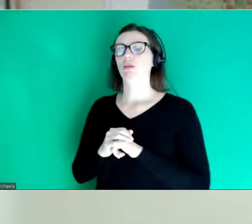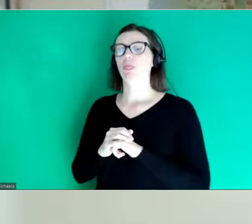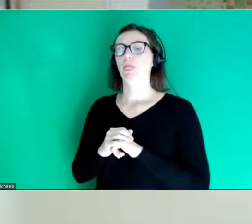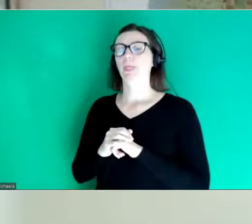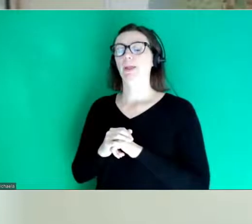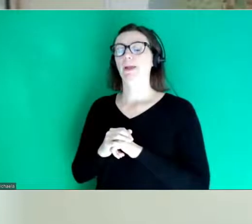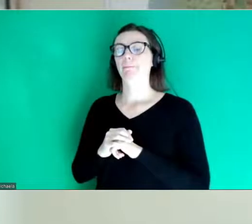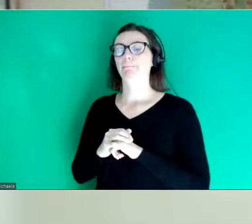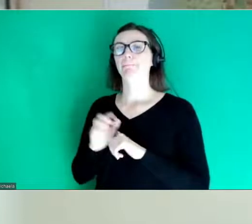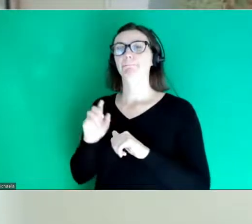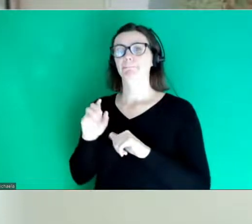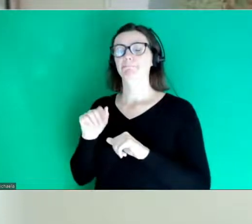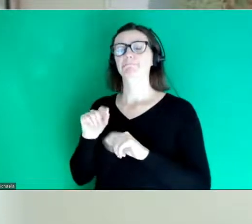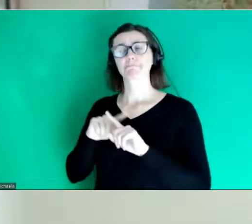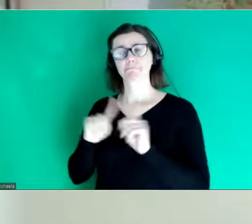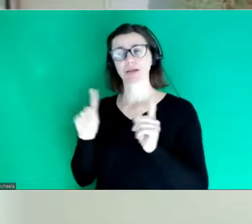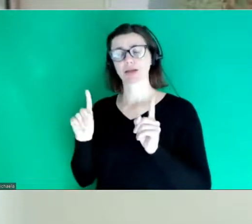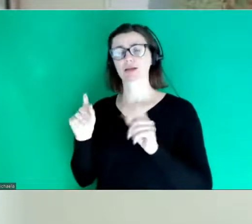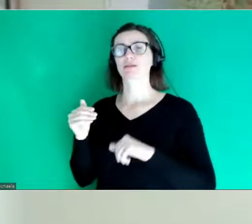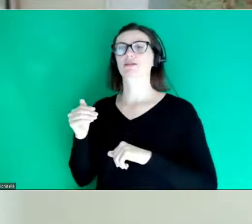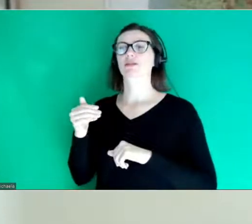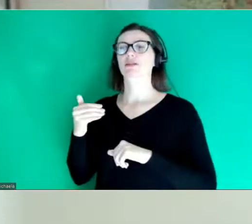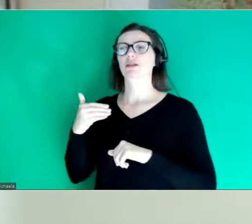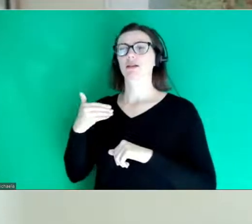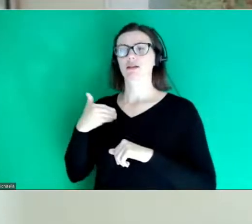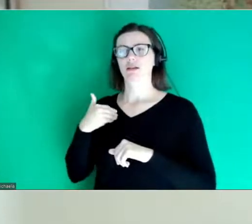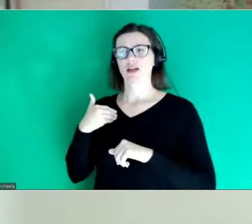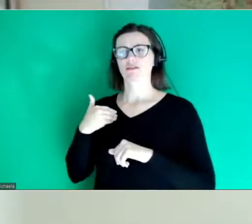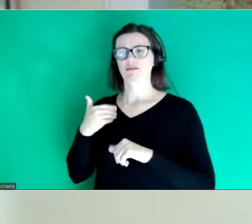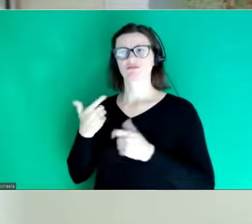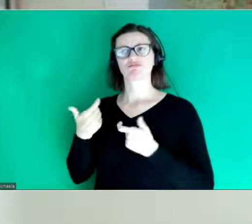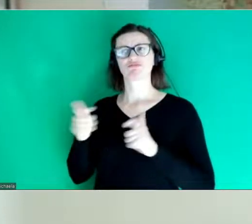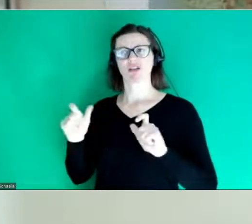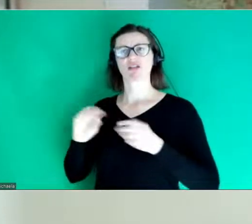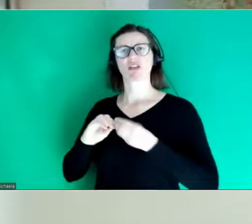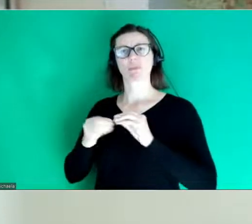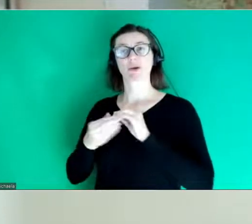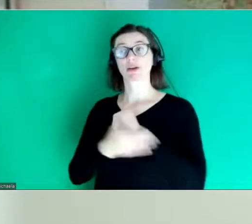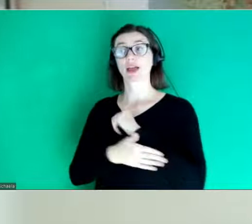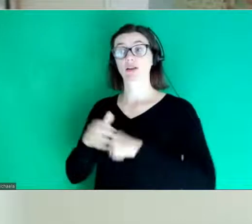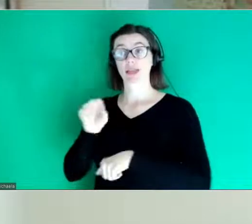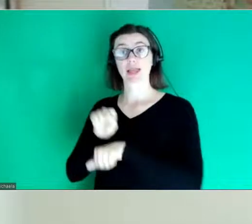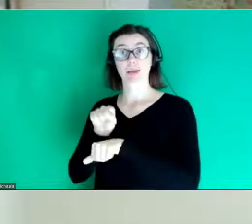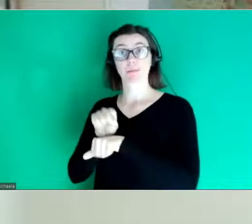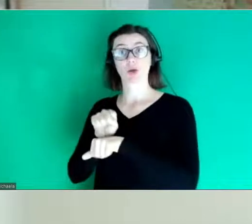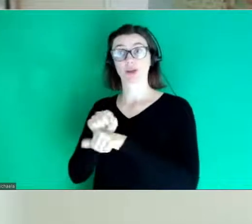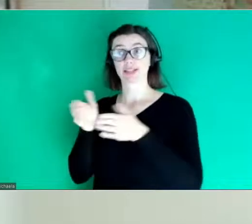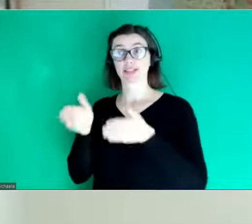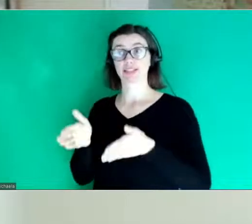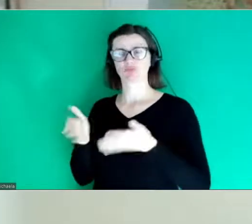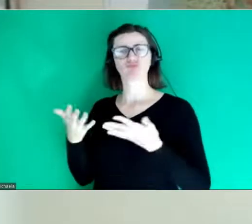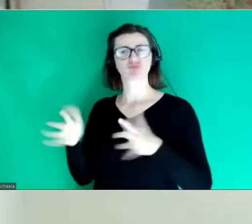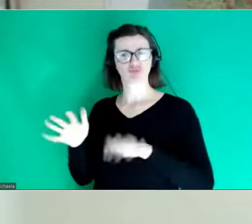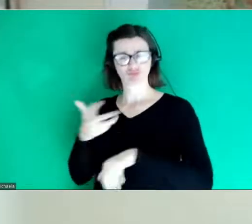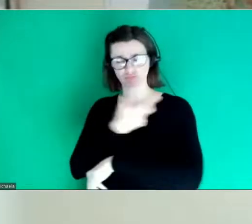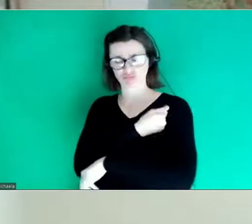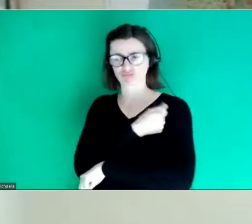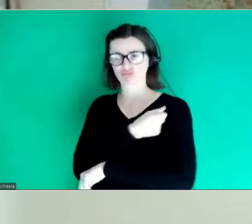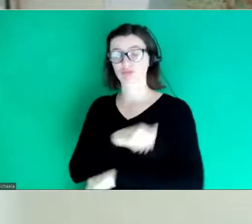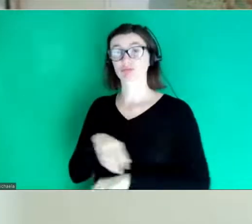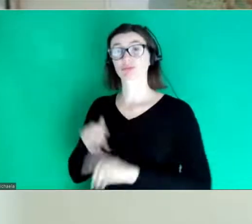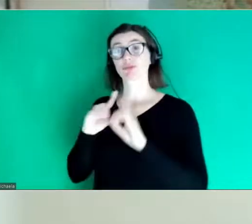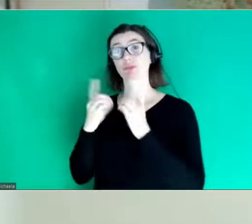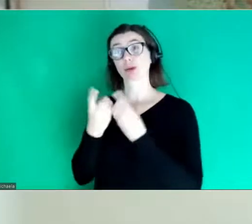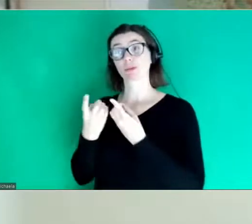number of our county employees who are now vaccinated, and in the Department of Public